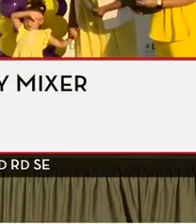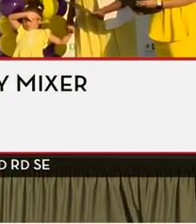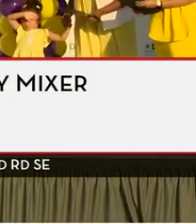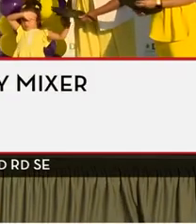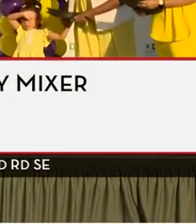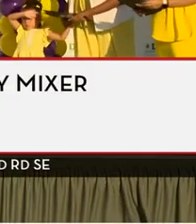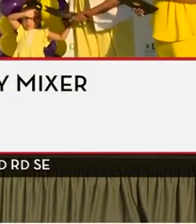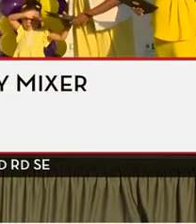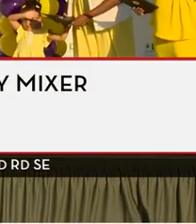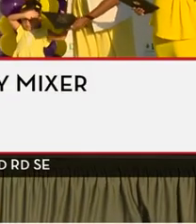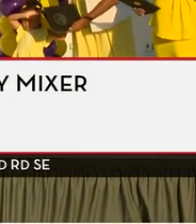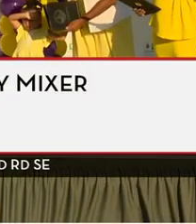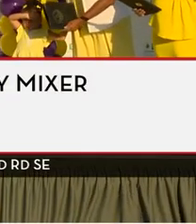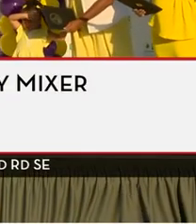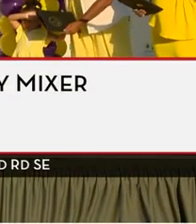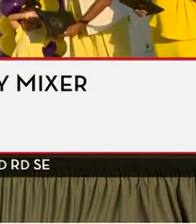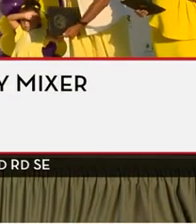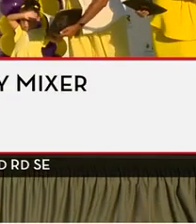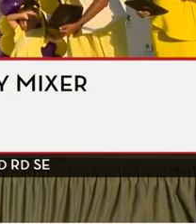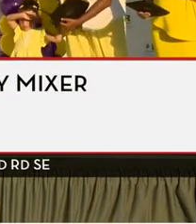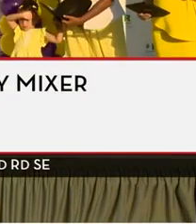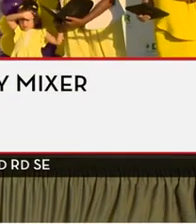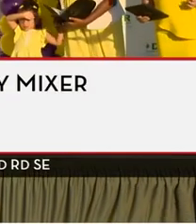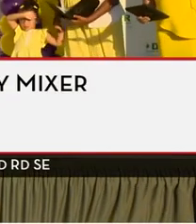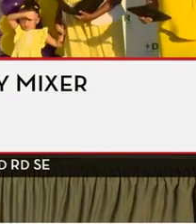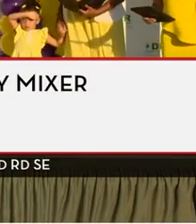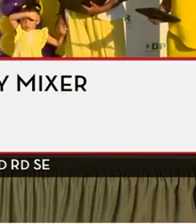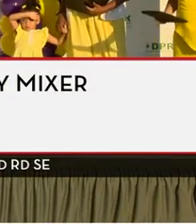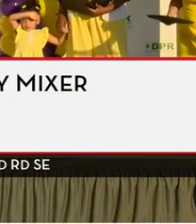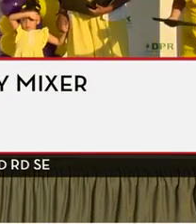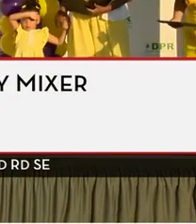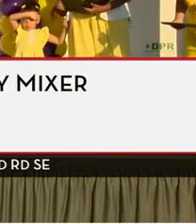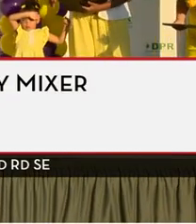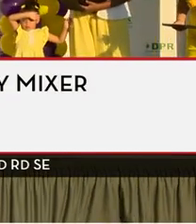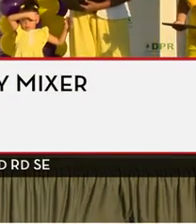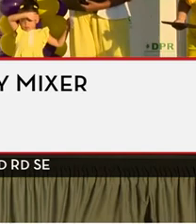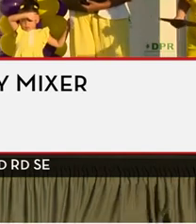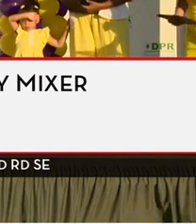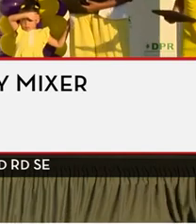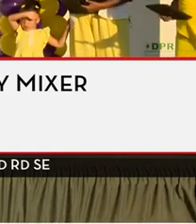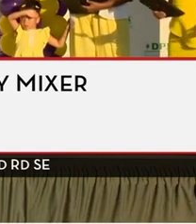Thank you for coming to celebrate the women of the District of Columbia.